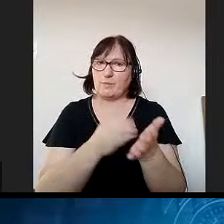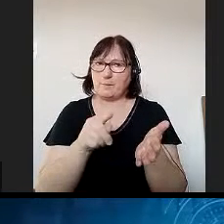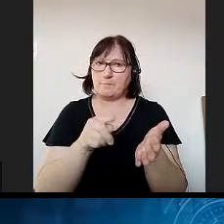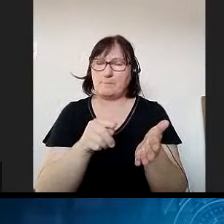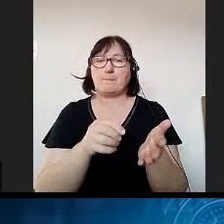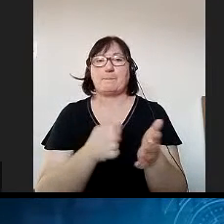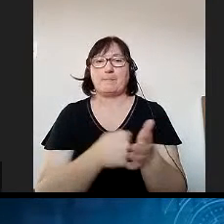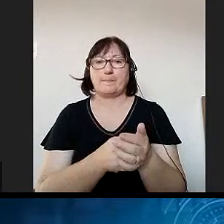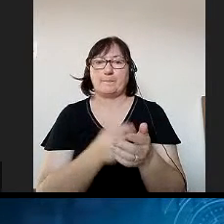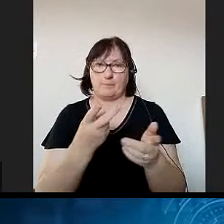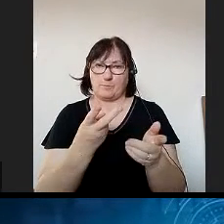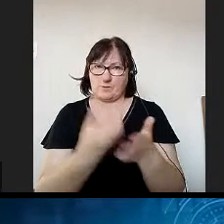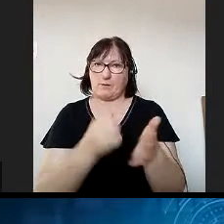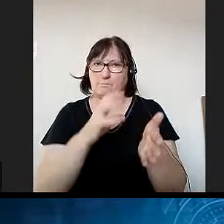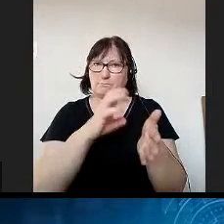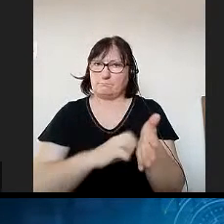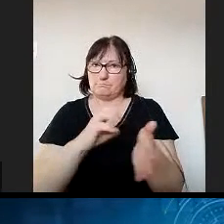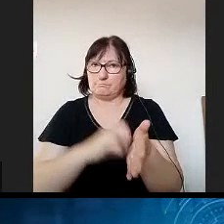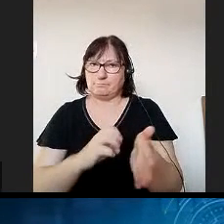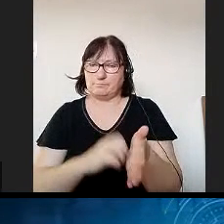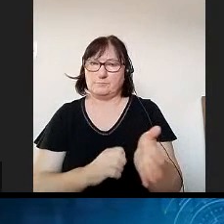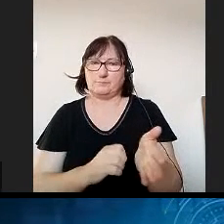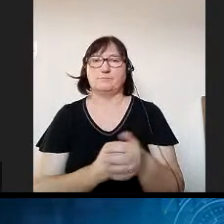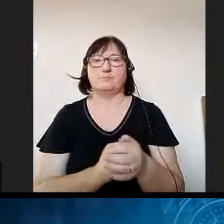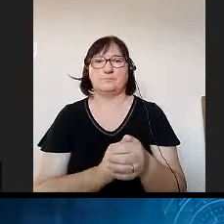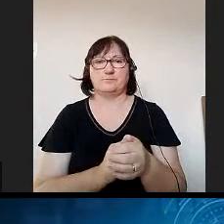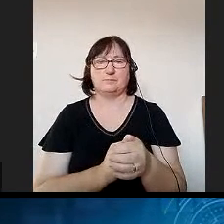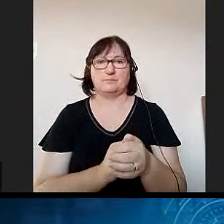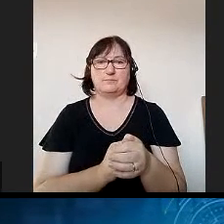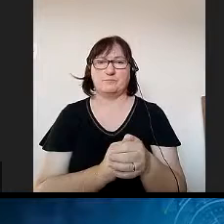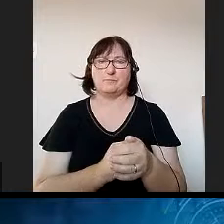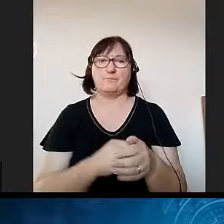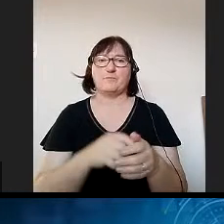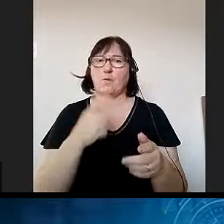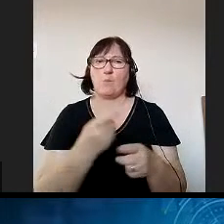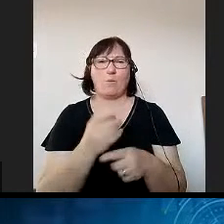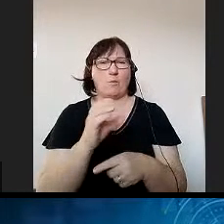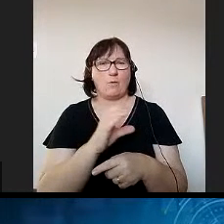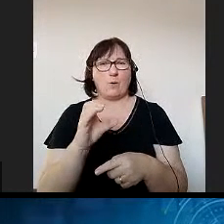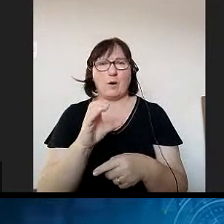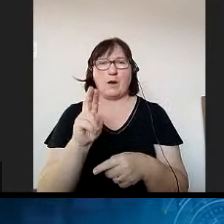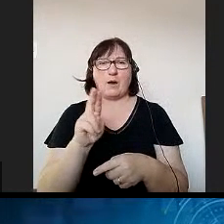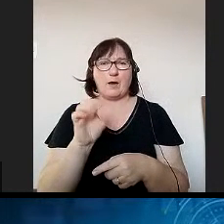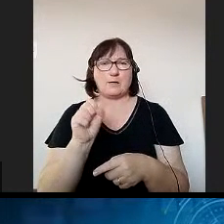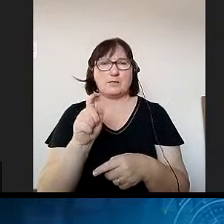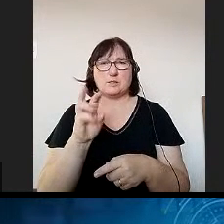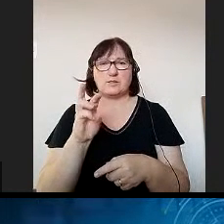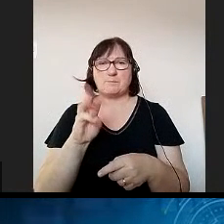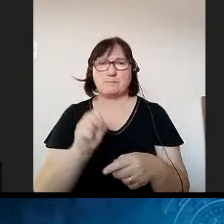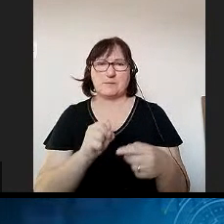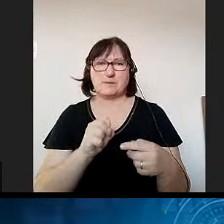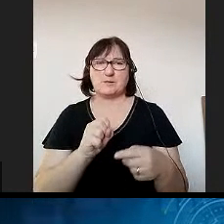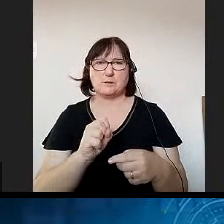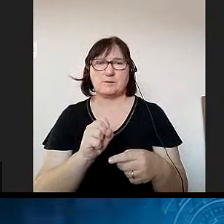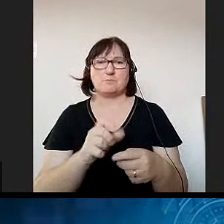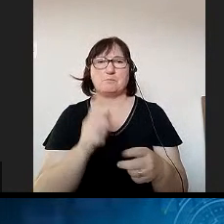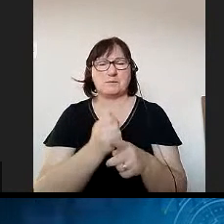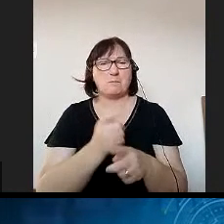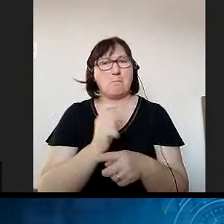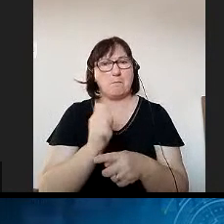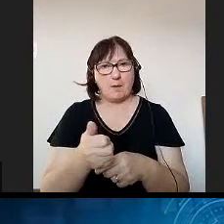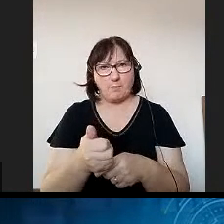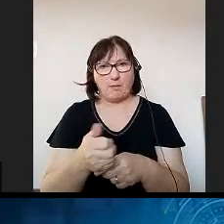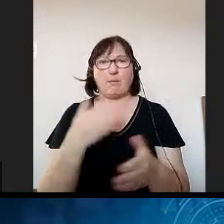entail is that there can be a suspension of customs duty on imported goods that are used in the manufacture or